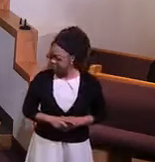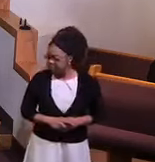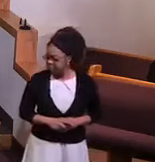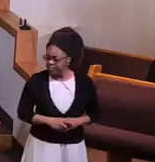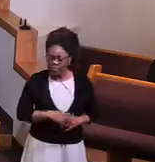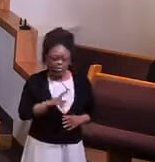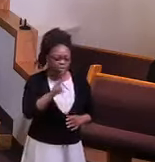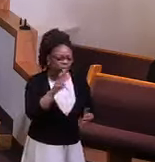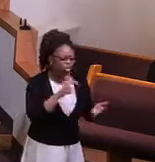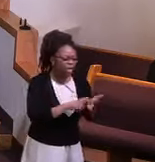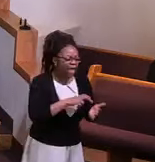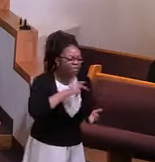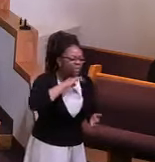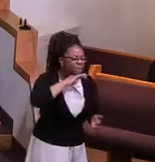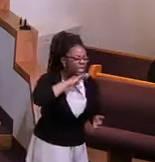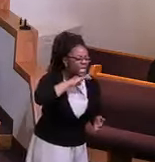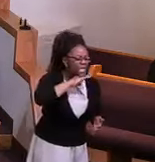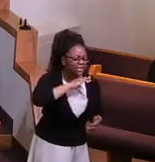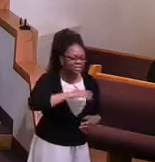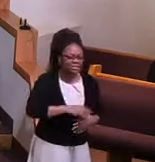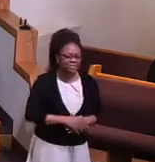2,000 pigs